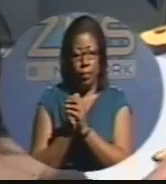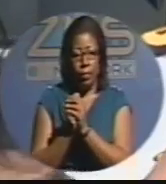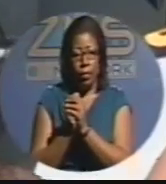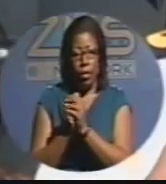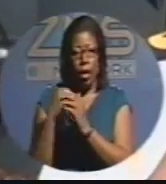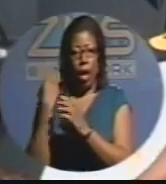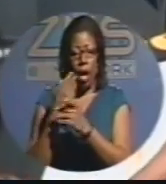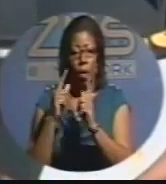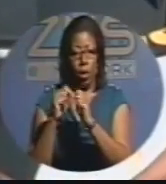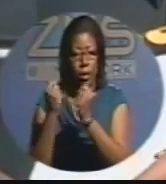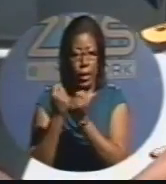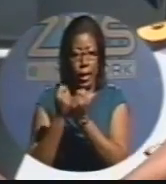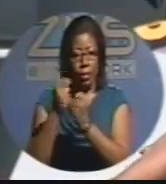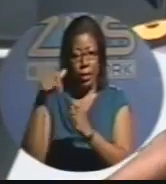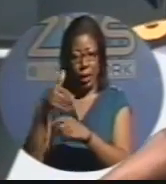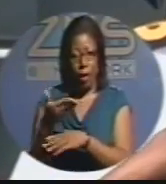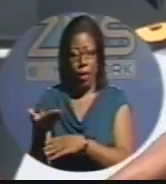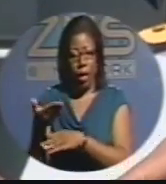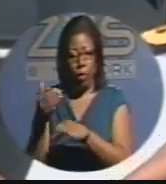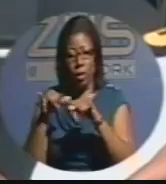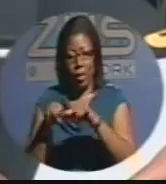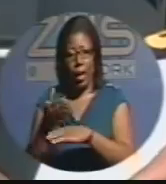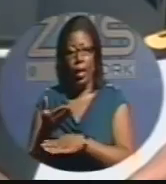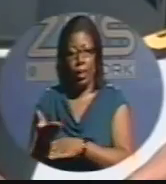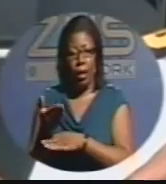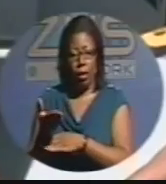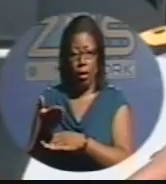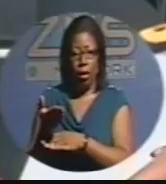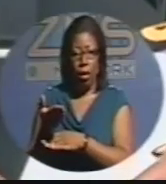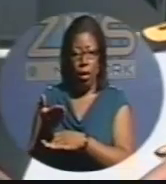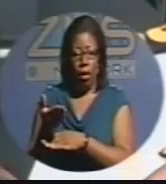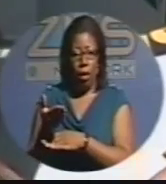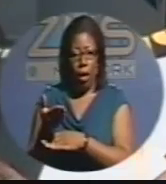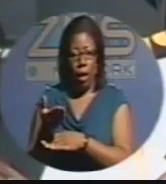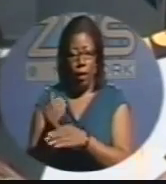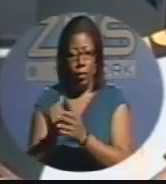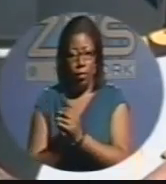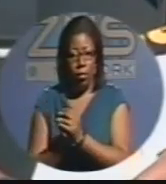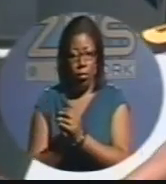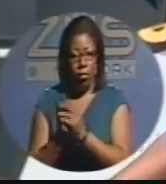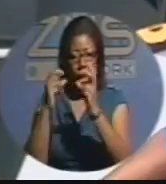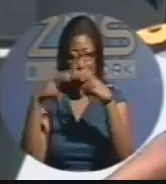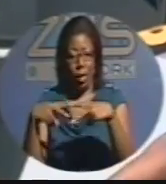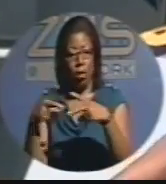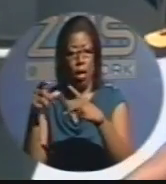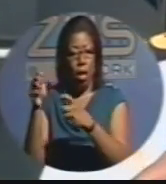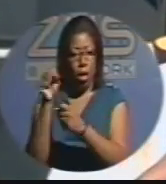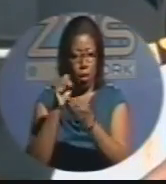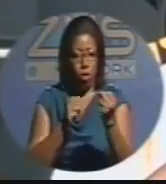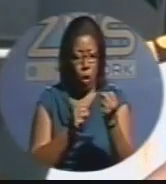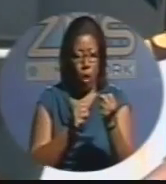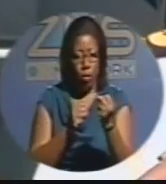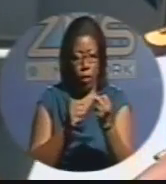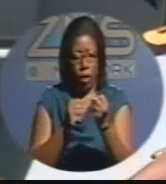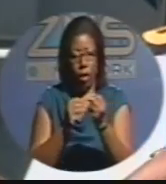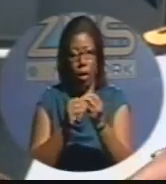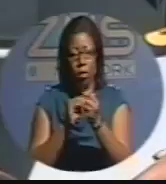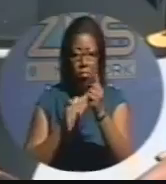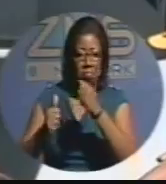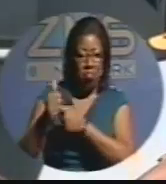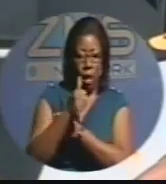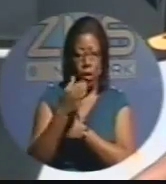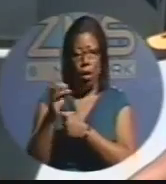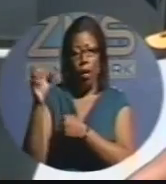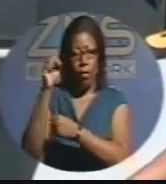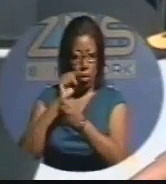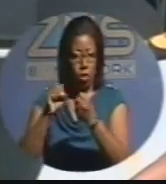Our team down there will ride out the storm while there. They will make an assessment during the passage of the hurricane and